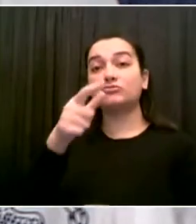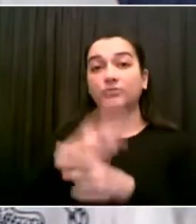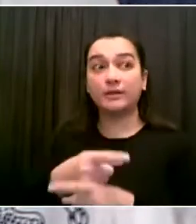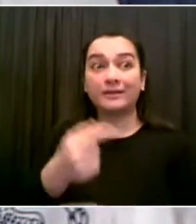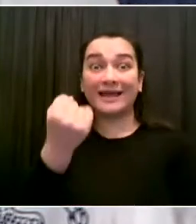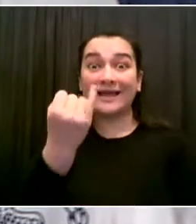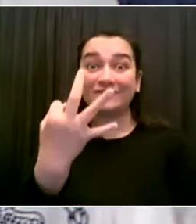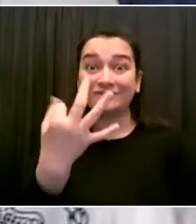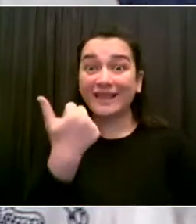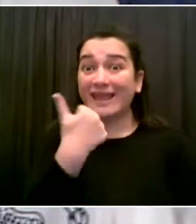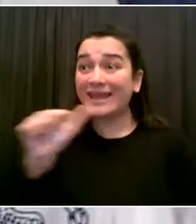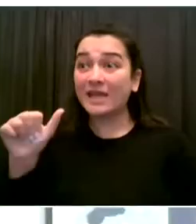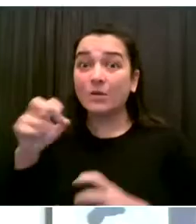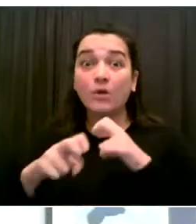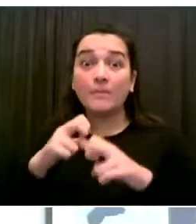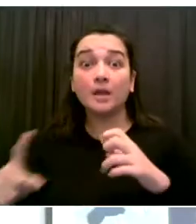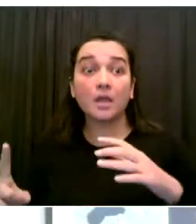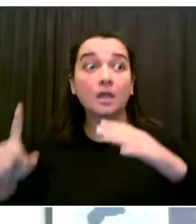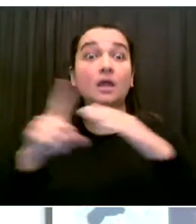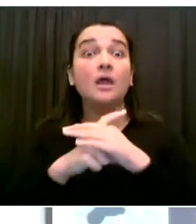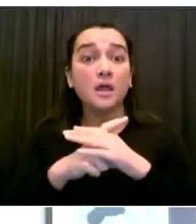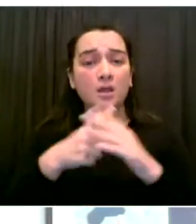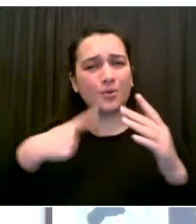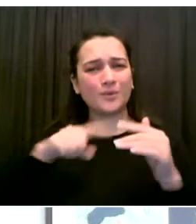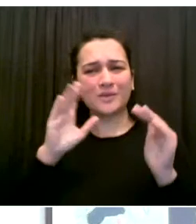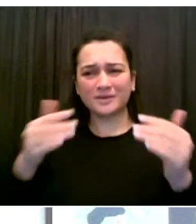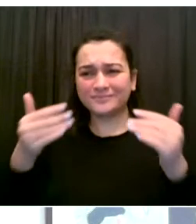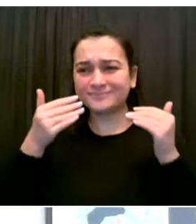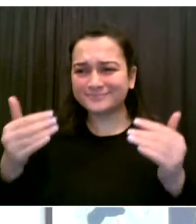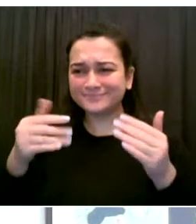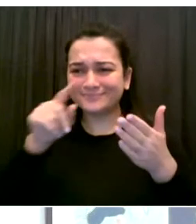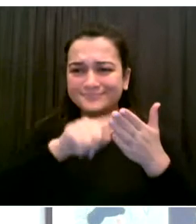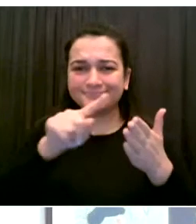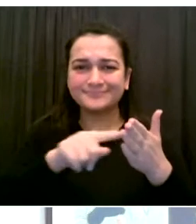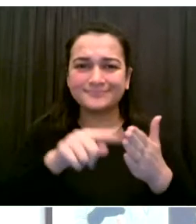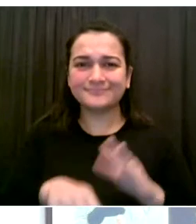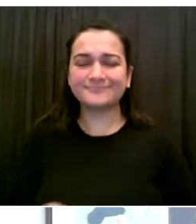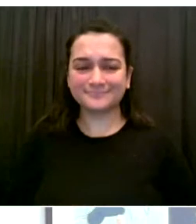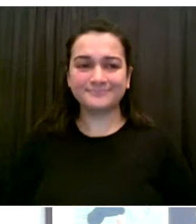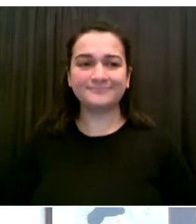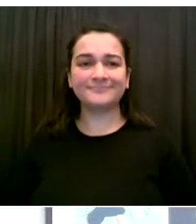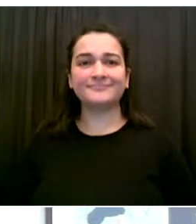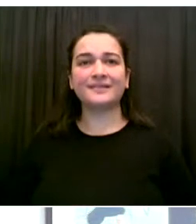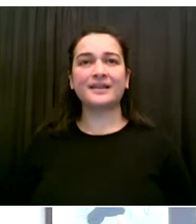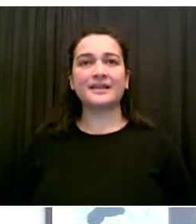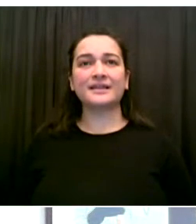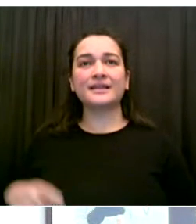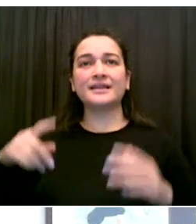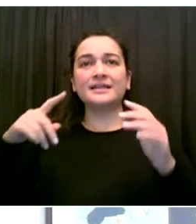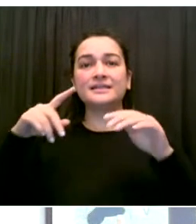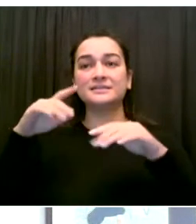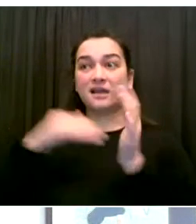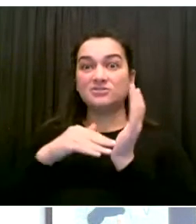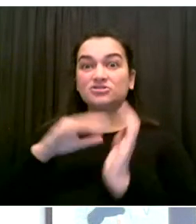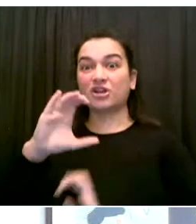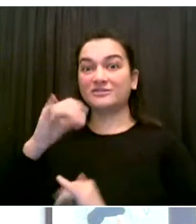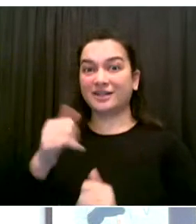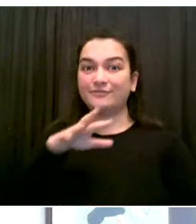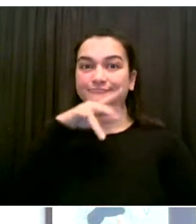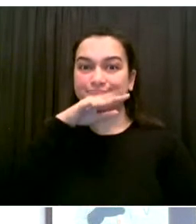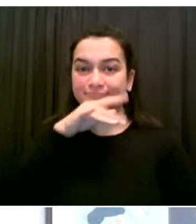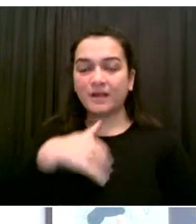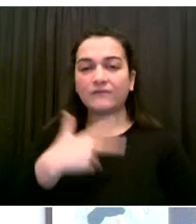Thank you, Mr. Mayor. I just want to add 3 points briefly. First, as you said, continuing our COVID